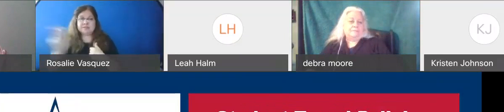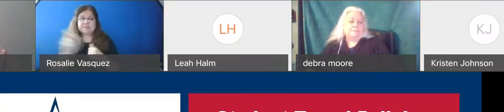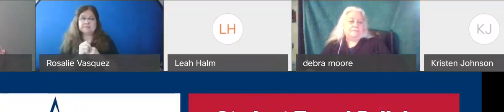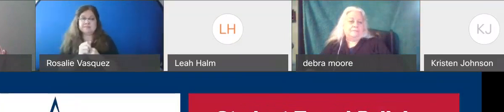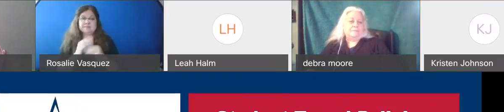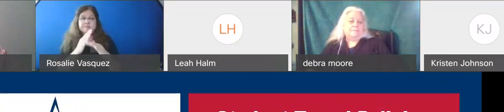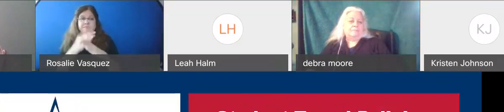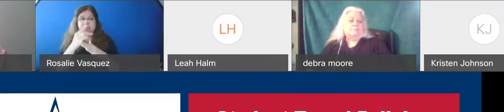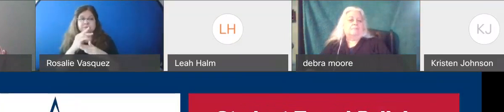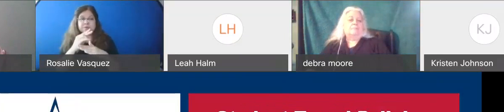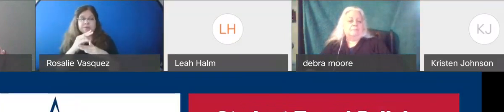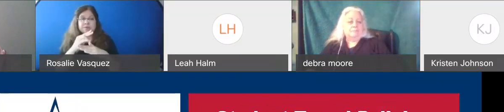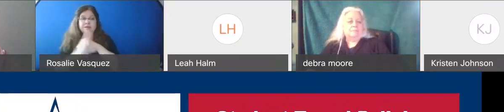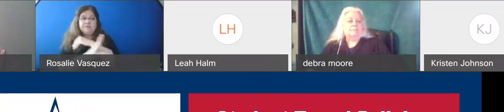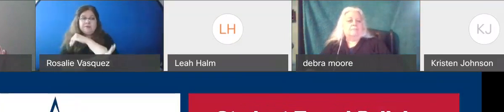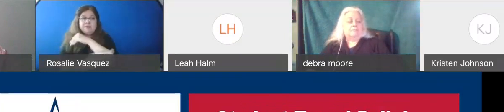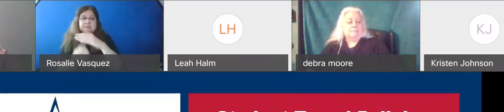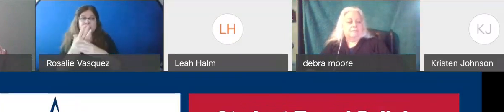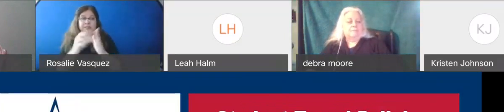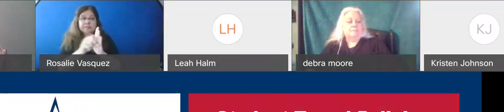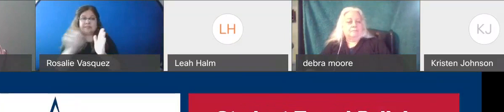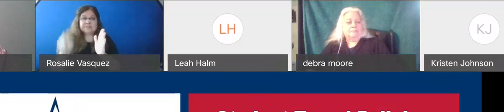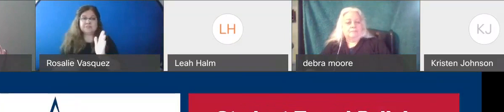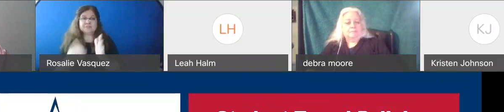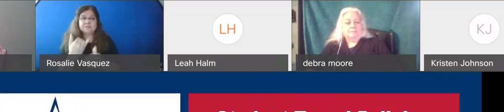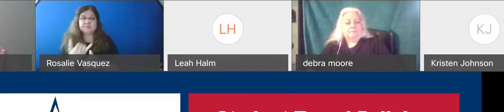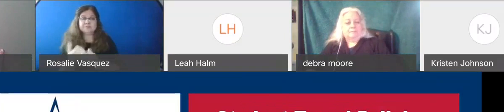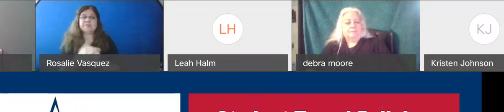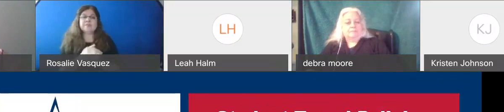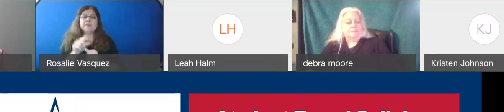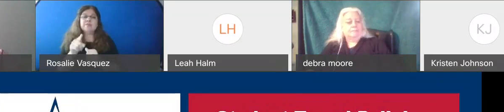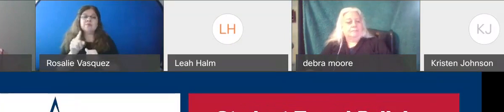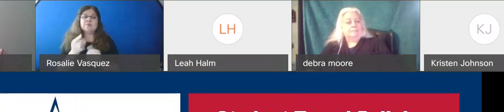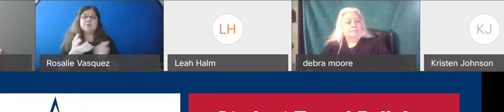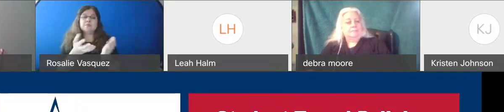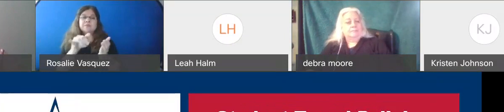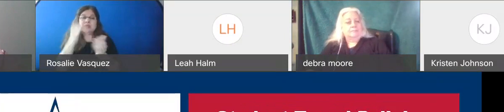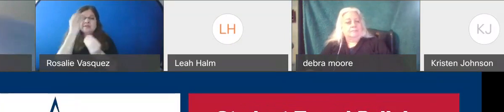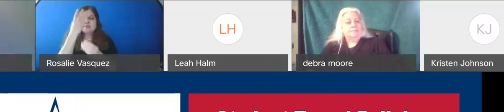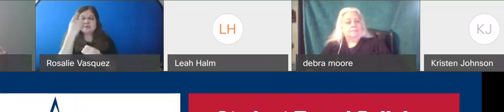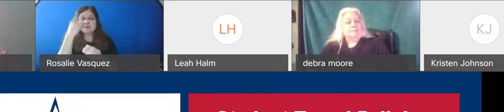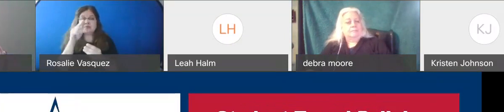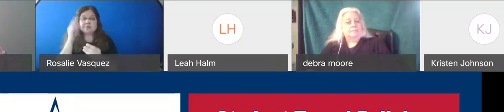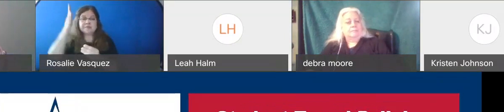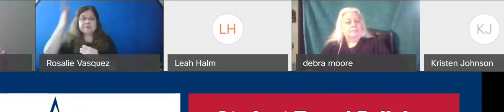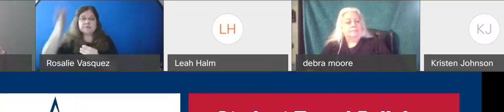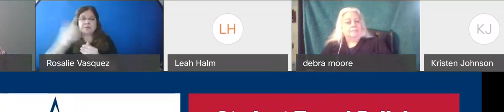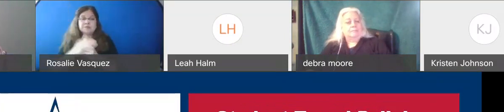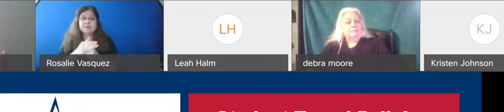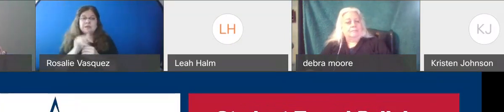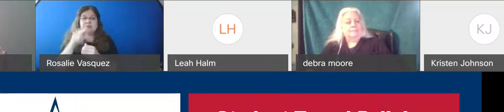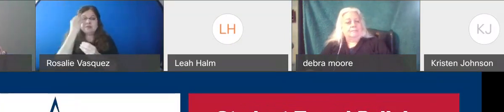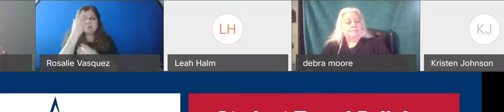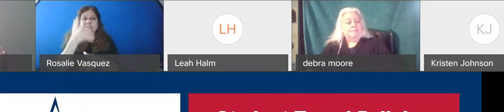fall and spring semesters currently. So you'll just want this information for traveling in the future. And this information